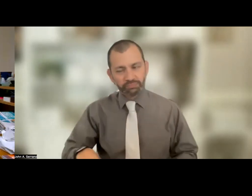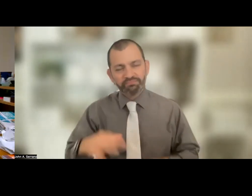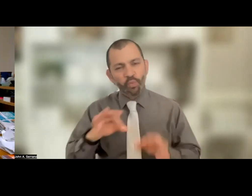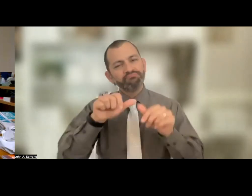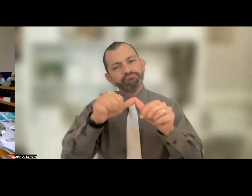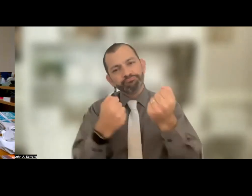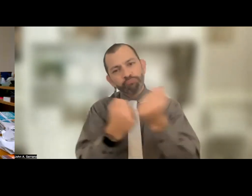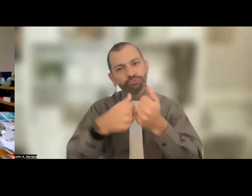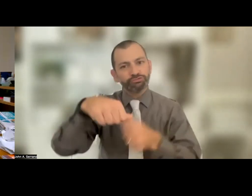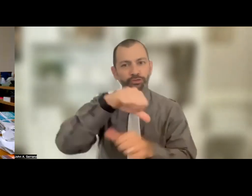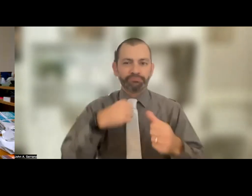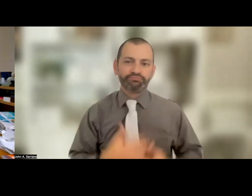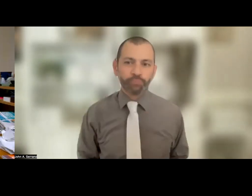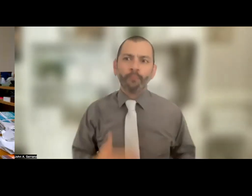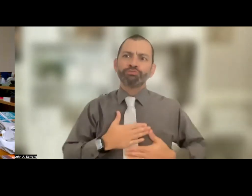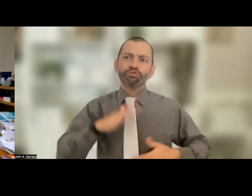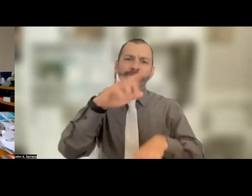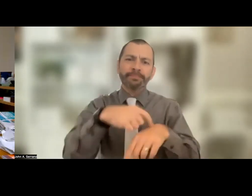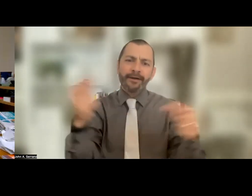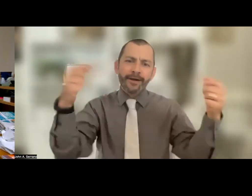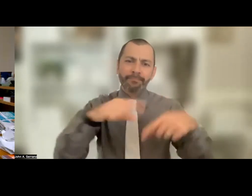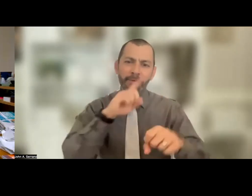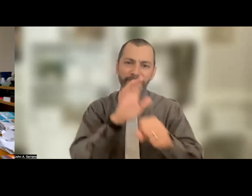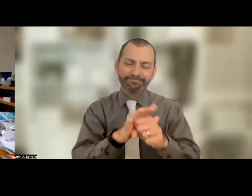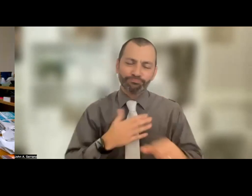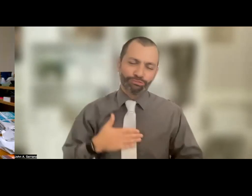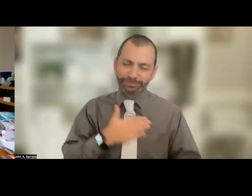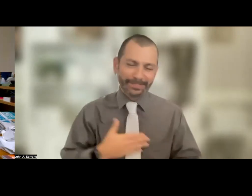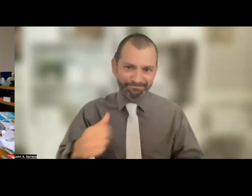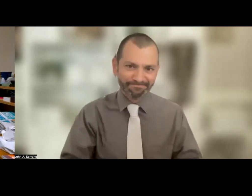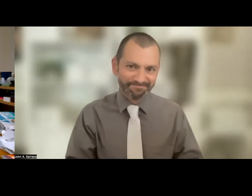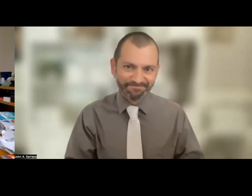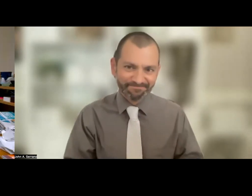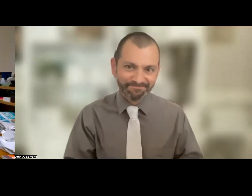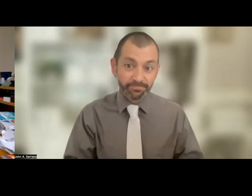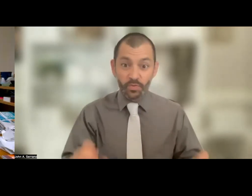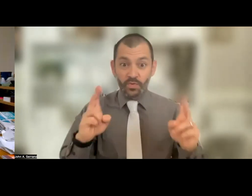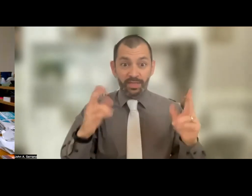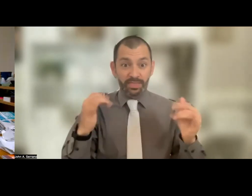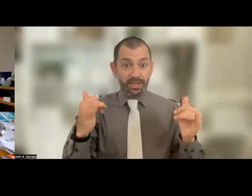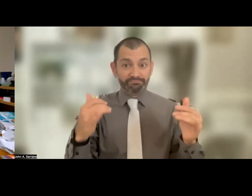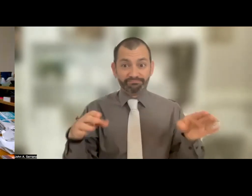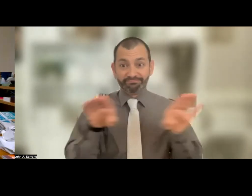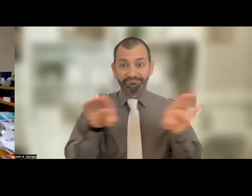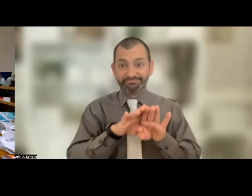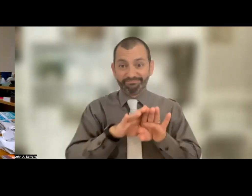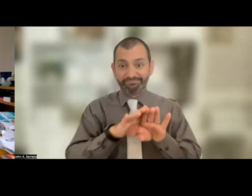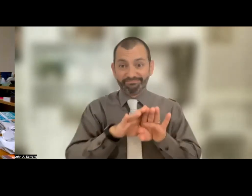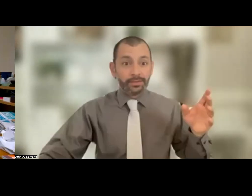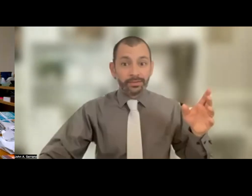and students, and it really has been so much work. So we appreciate everything you've been doing and your time with us